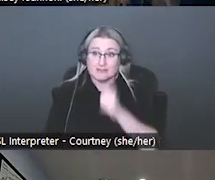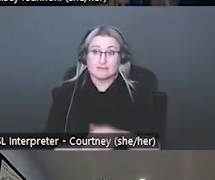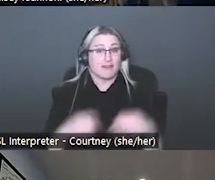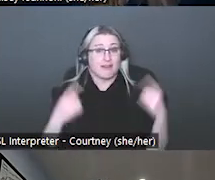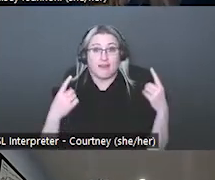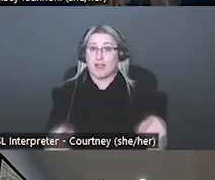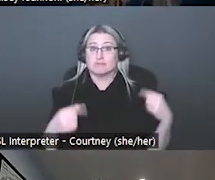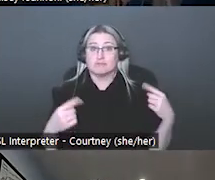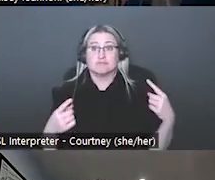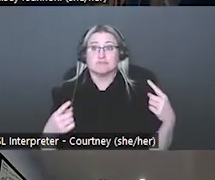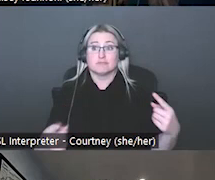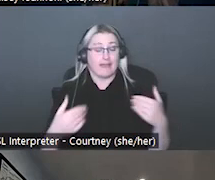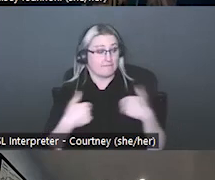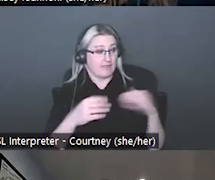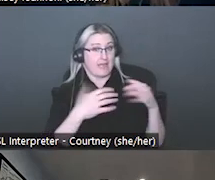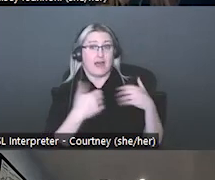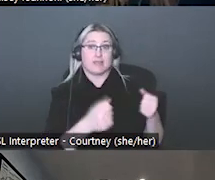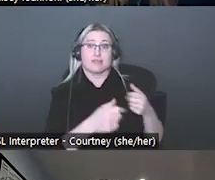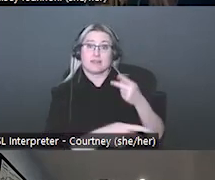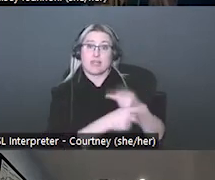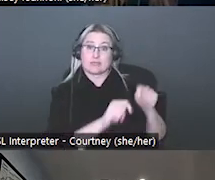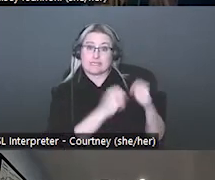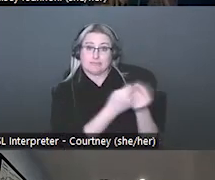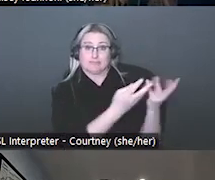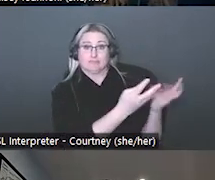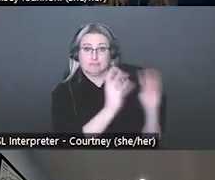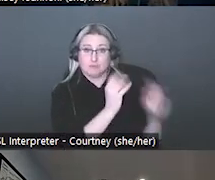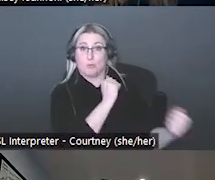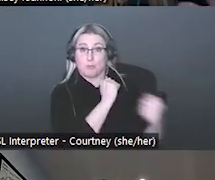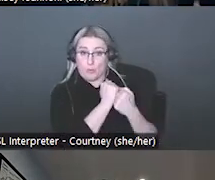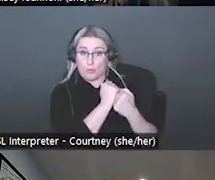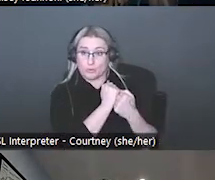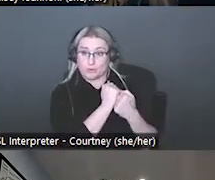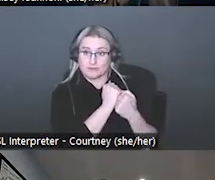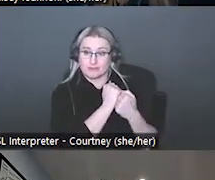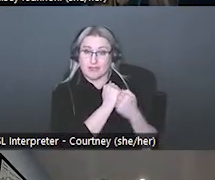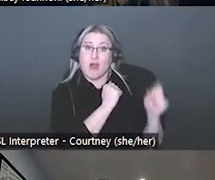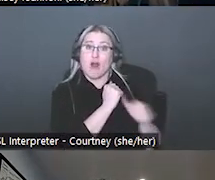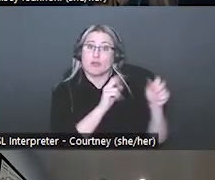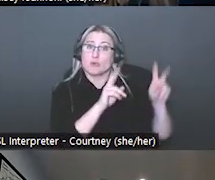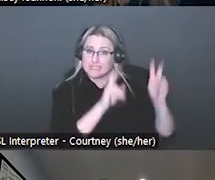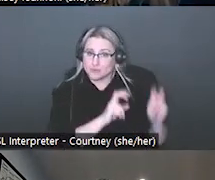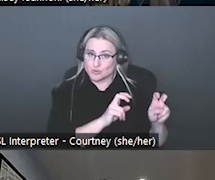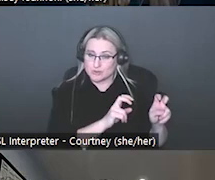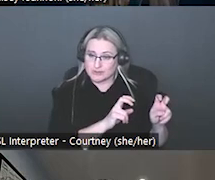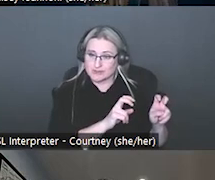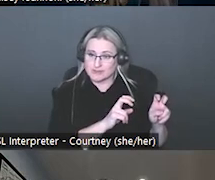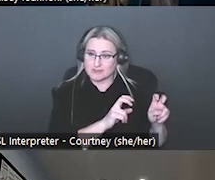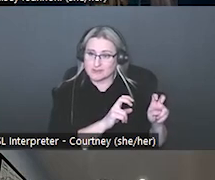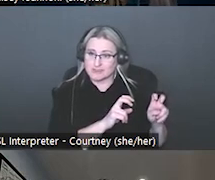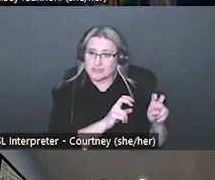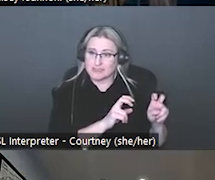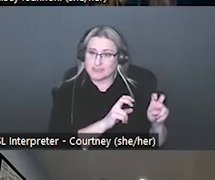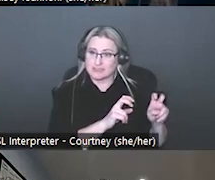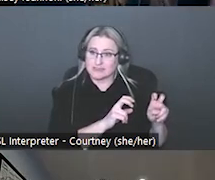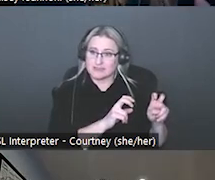time to build a healthcare team around me to support unrelated issues to my health that is